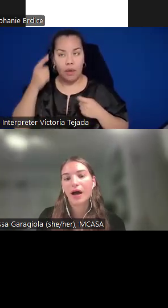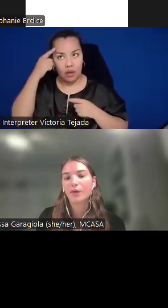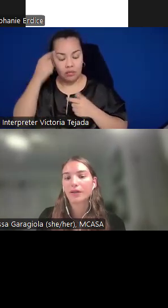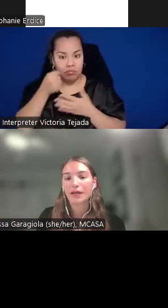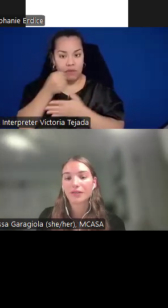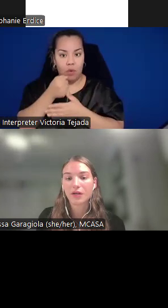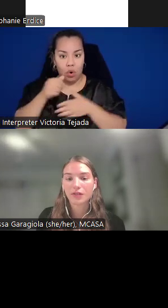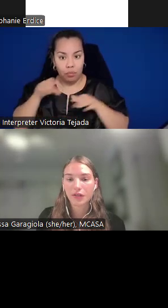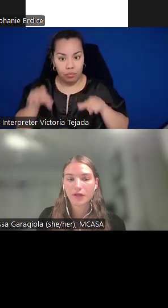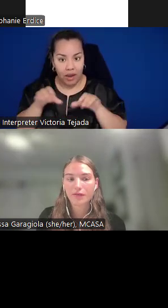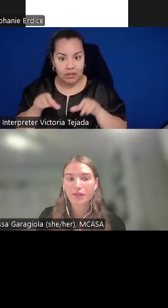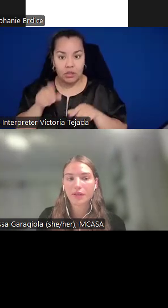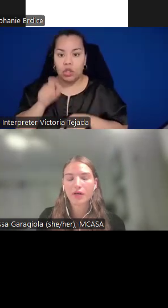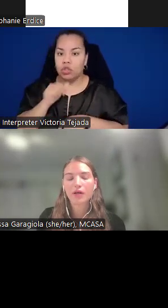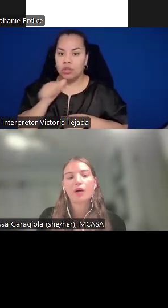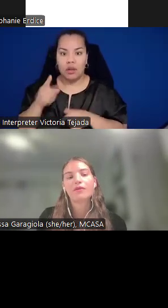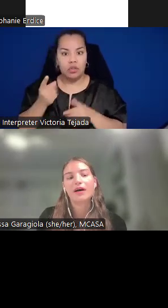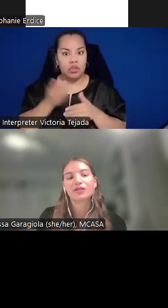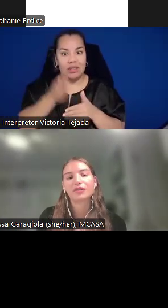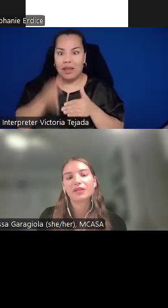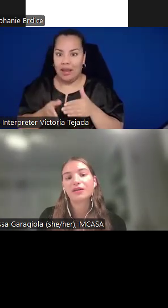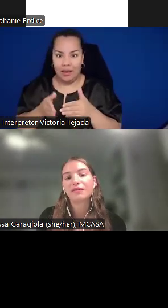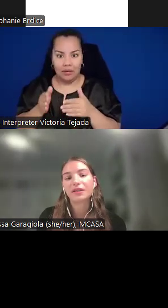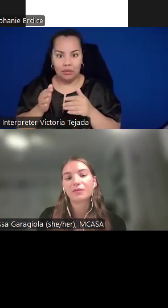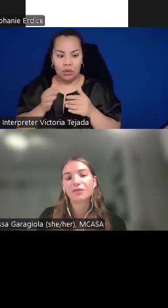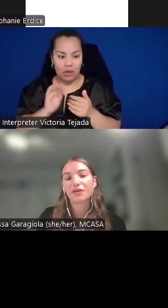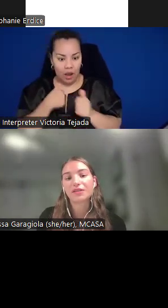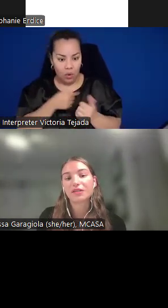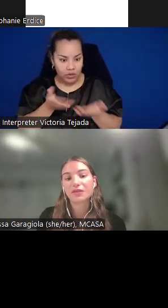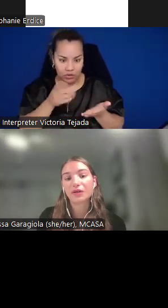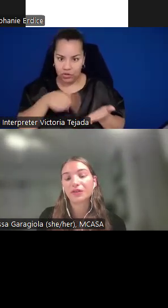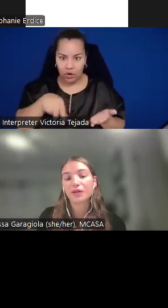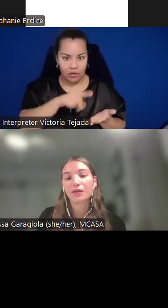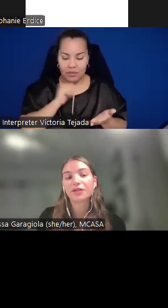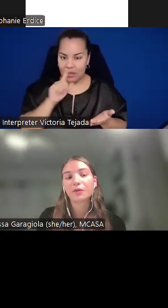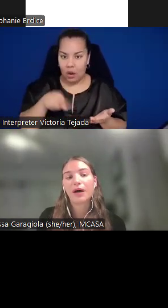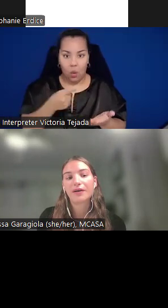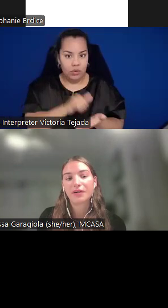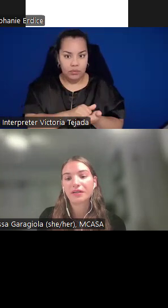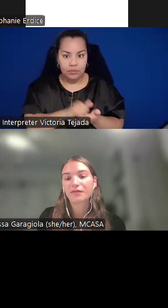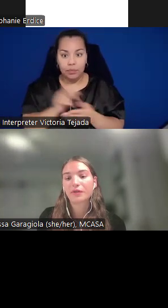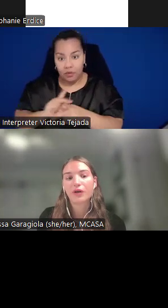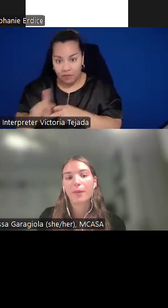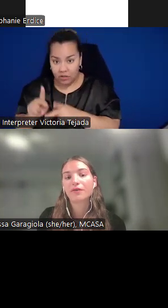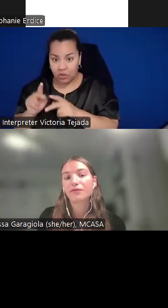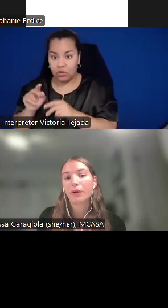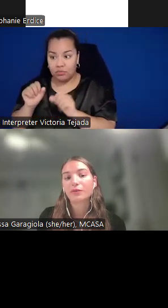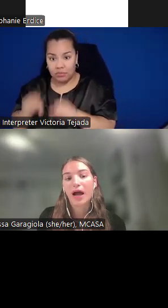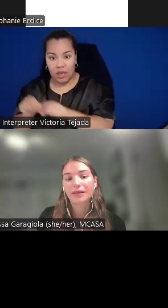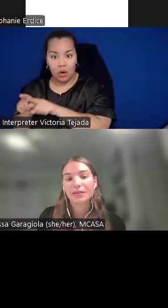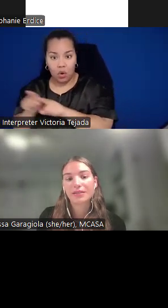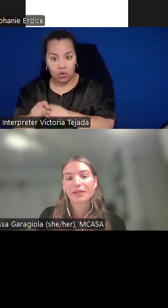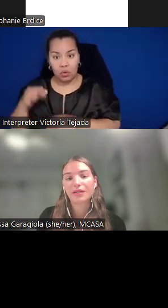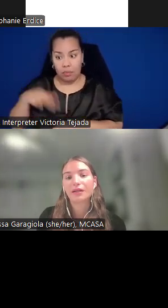with how clients are served. Professionals in the victim services field can also benefit from a